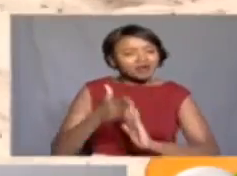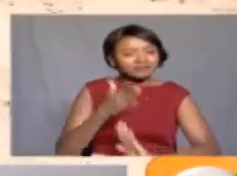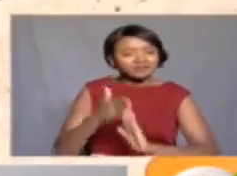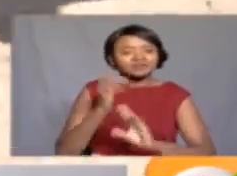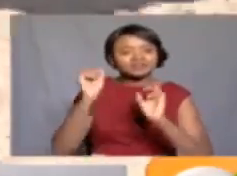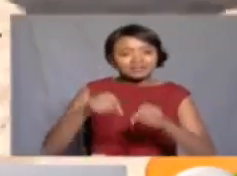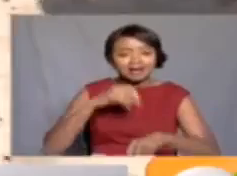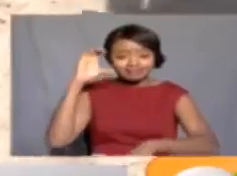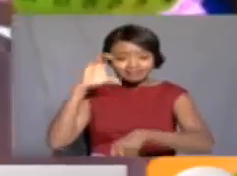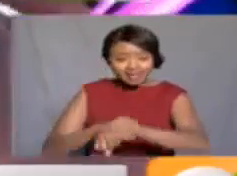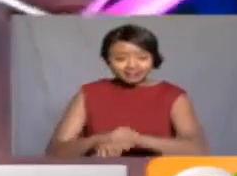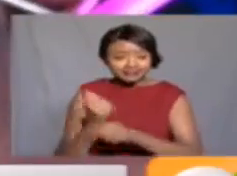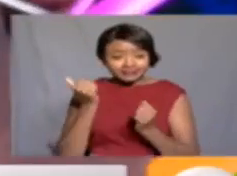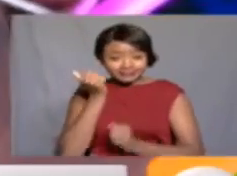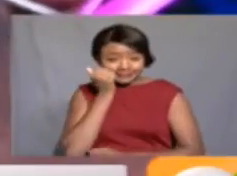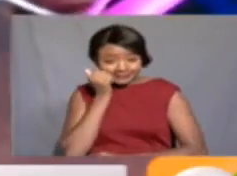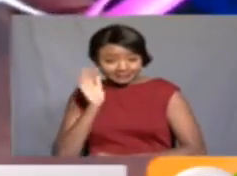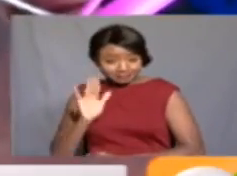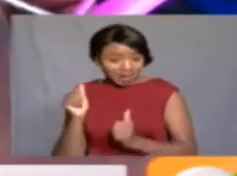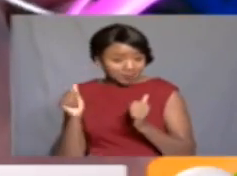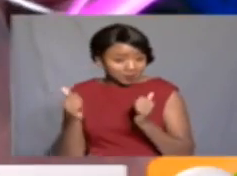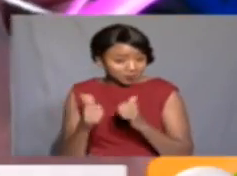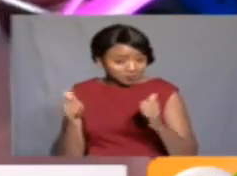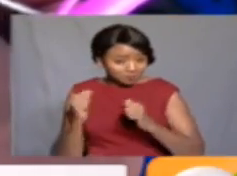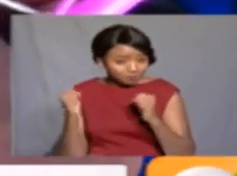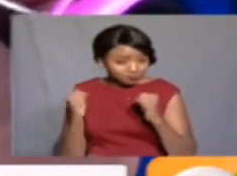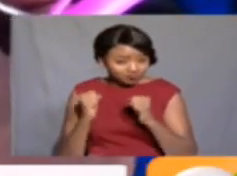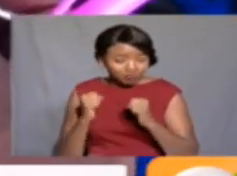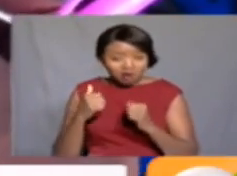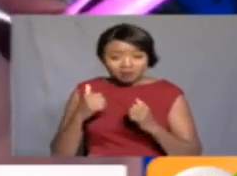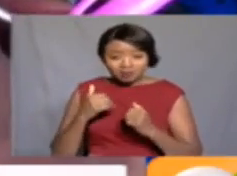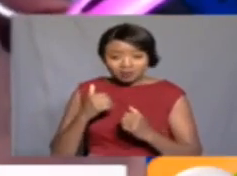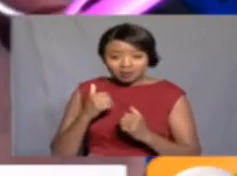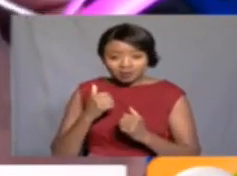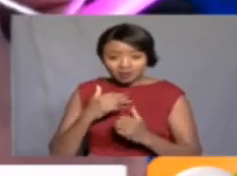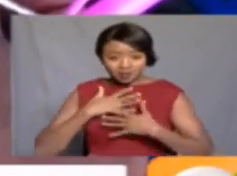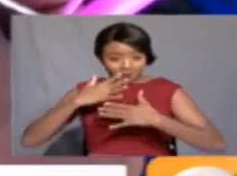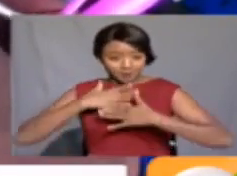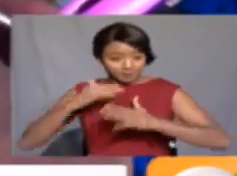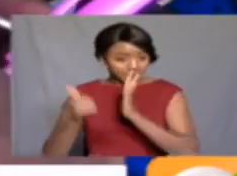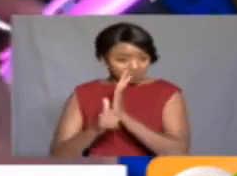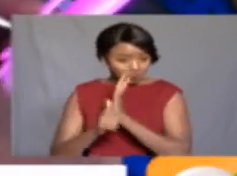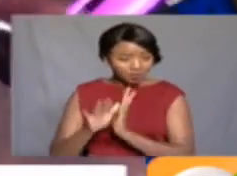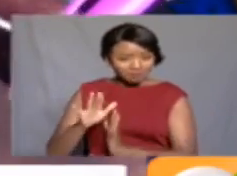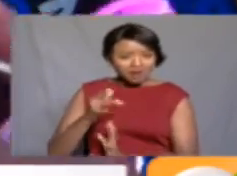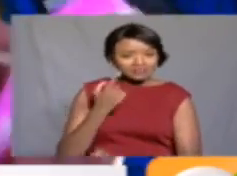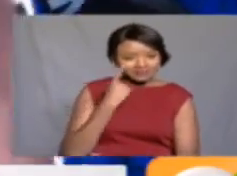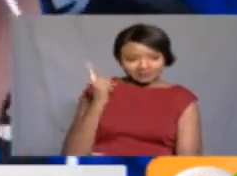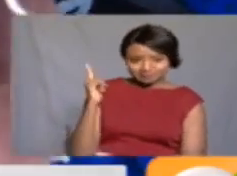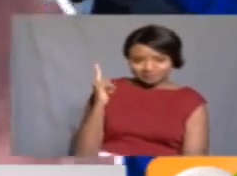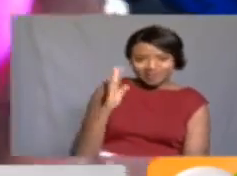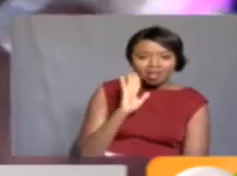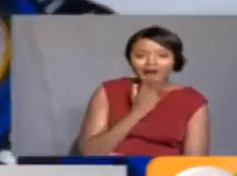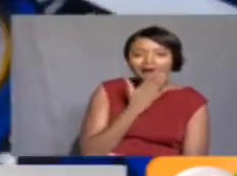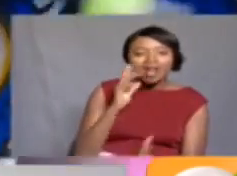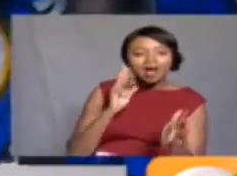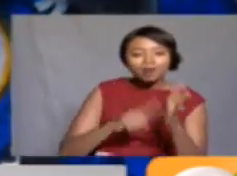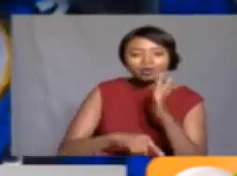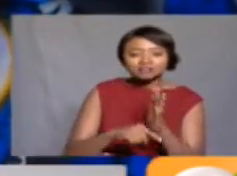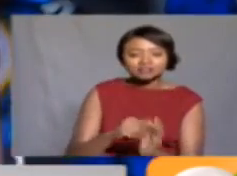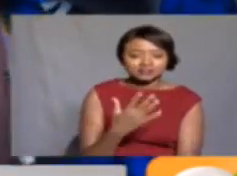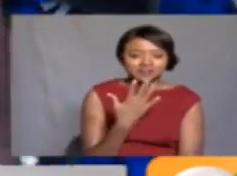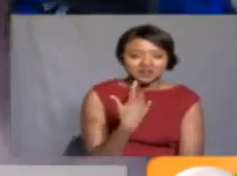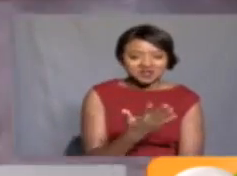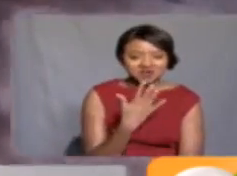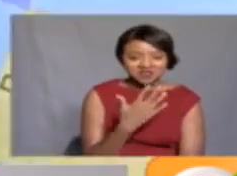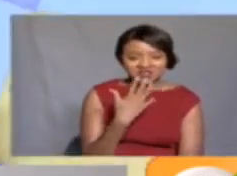pneumonia 4 times more compared to adequately nourished children. Frederick's measure is green. It's normal. Yellow would mean that he is at